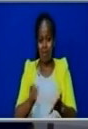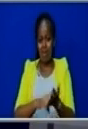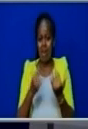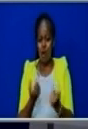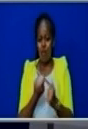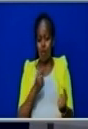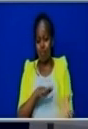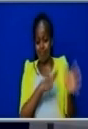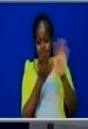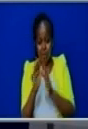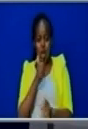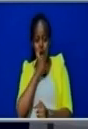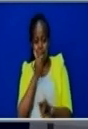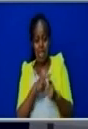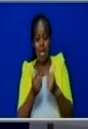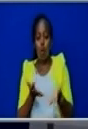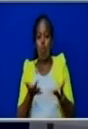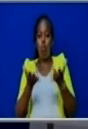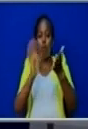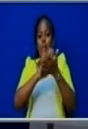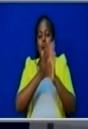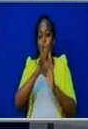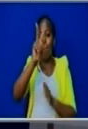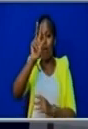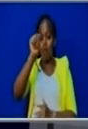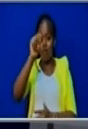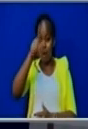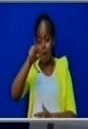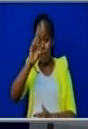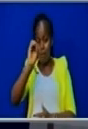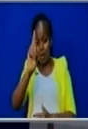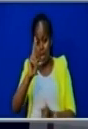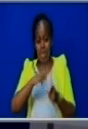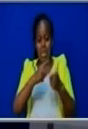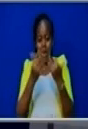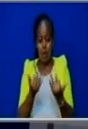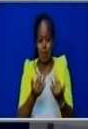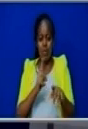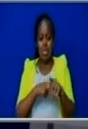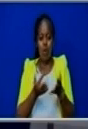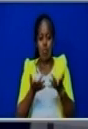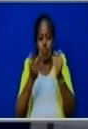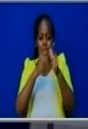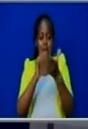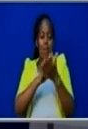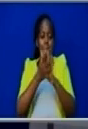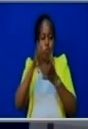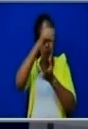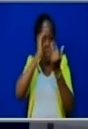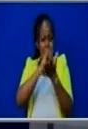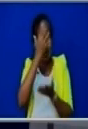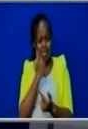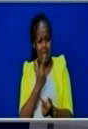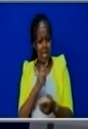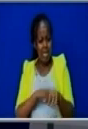the sea, it's heated, it rises up into vapor. The vapor is, goes high. So that's why they say higher you go, cooler